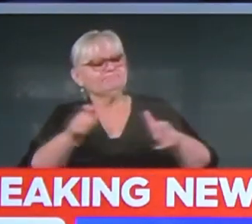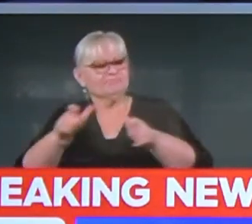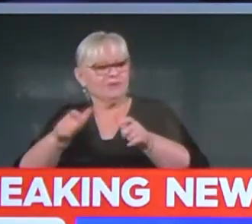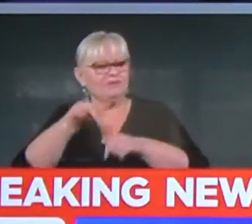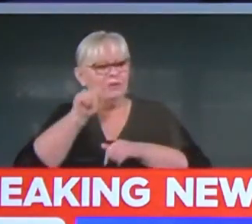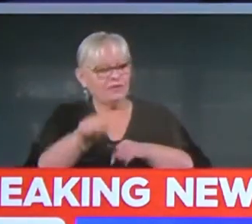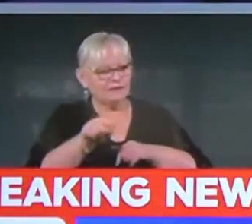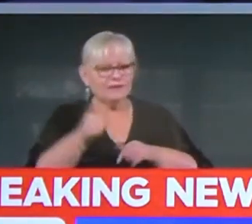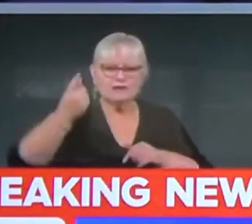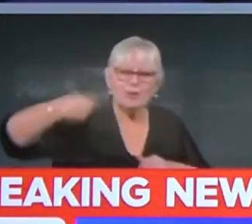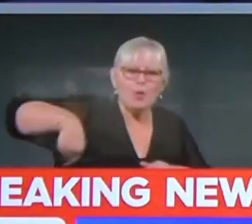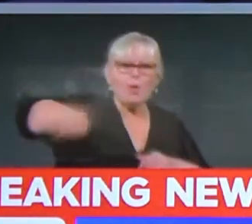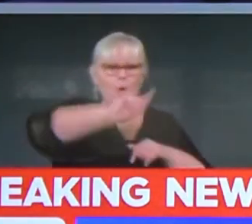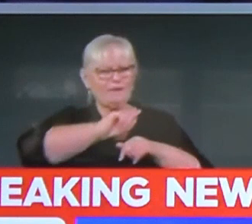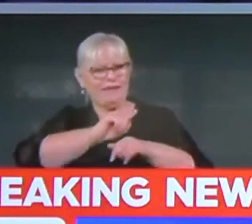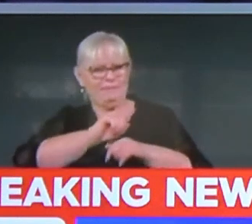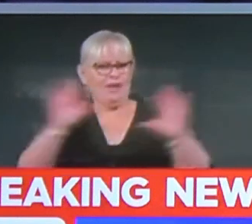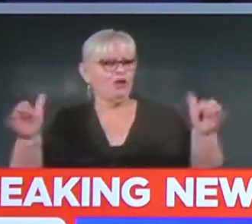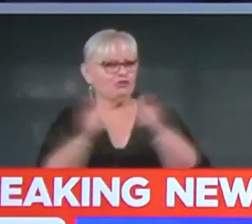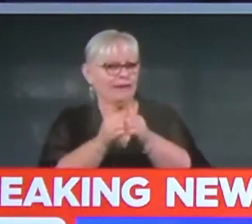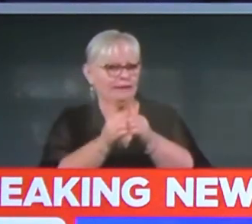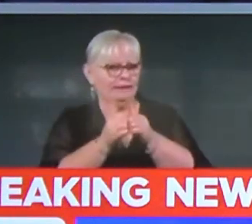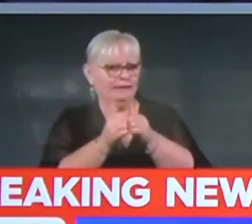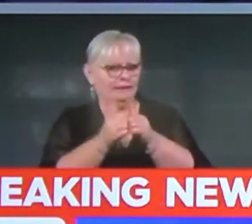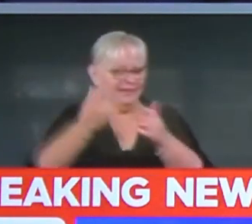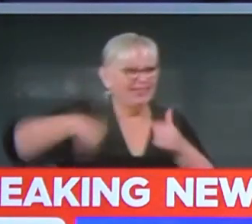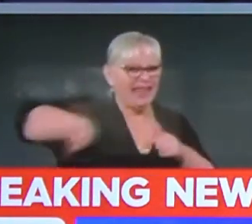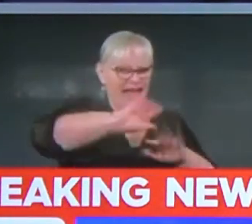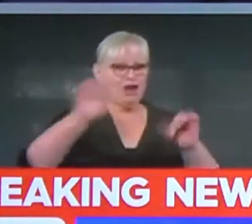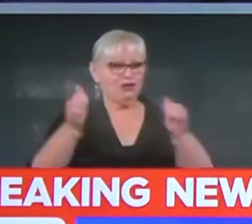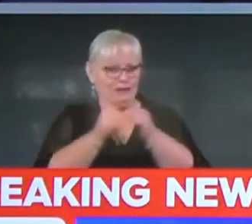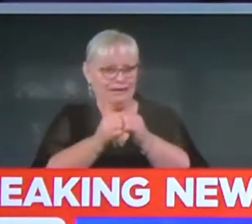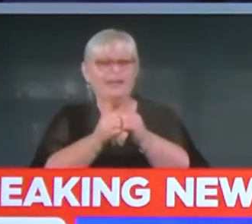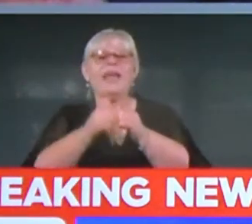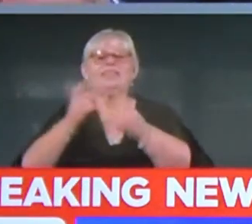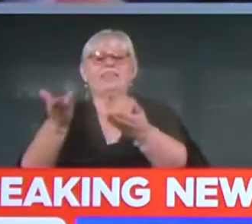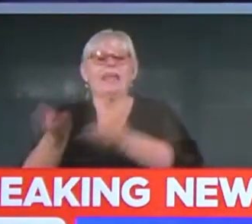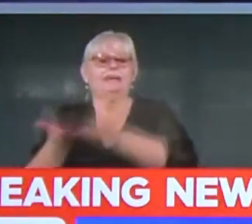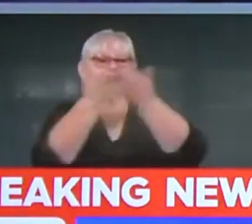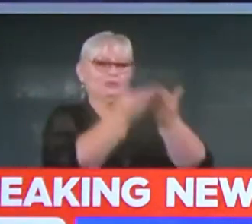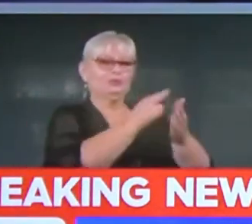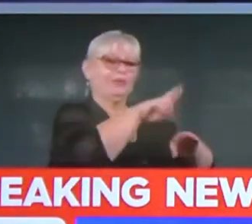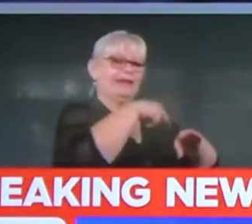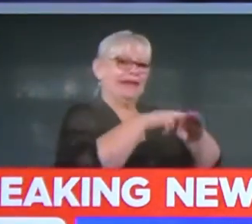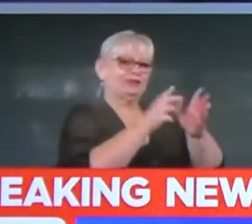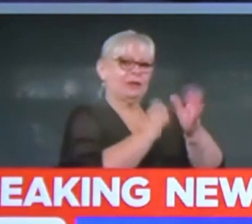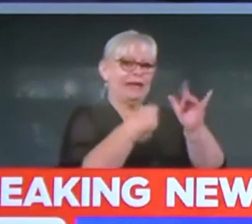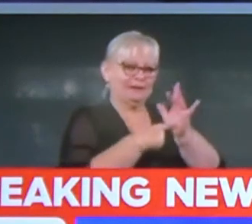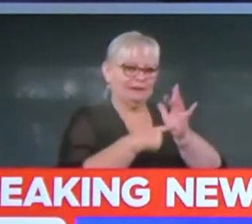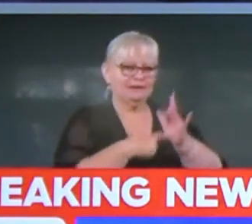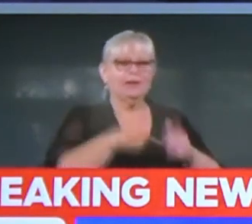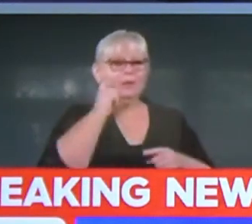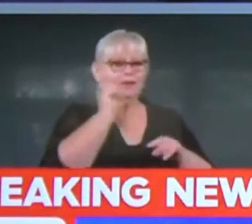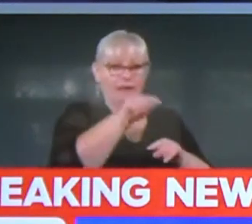their collective consensus view is what is put to the National Cabinet. Now, I promised here earlier, then we're over there, and then we're up the back, and